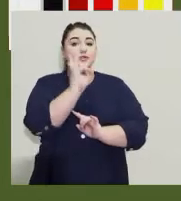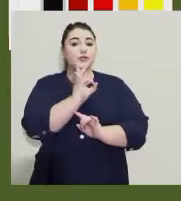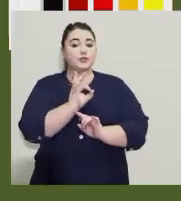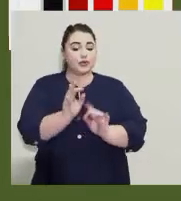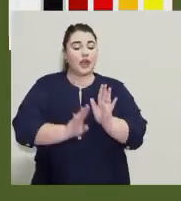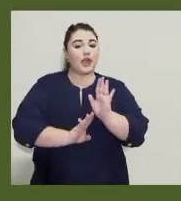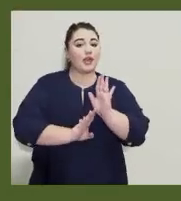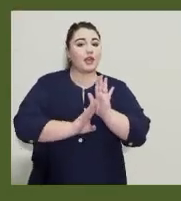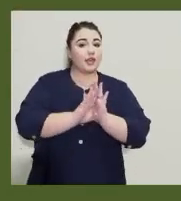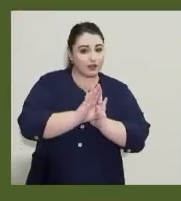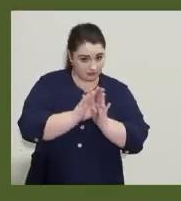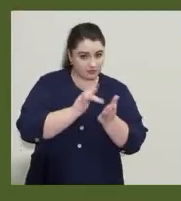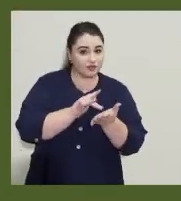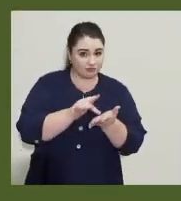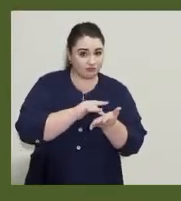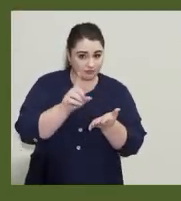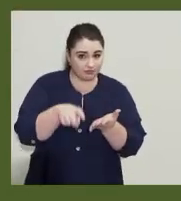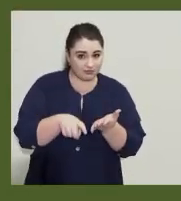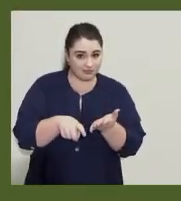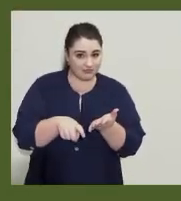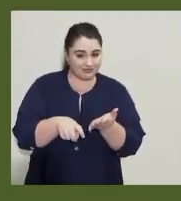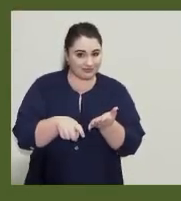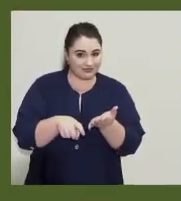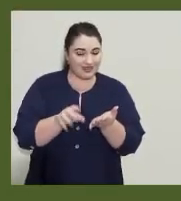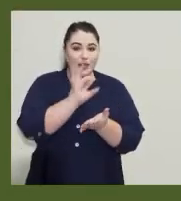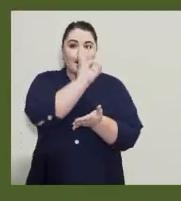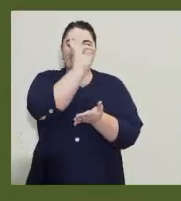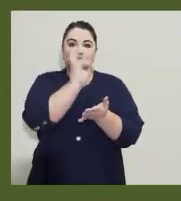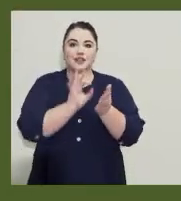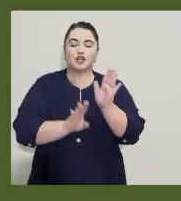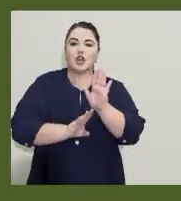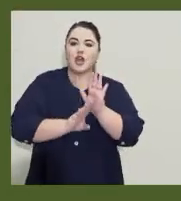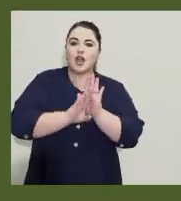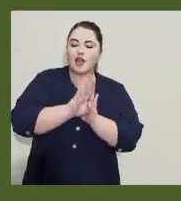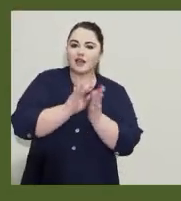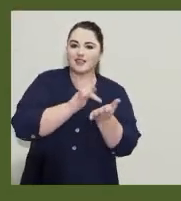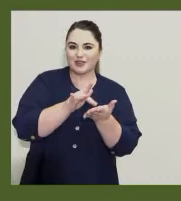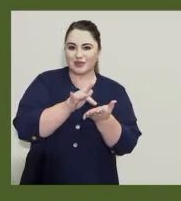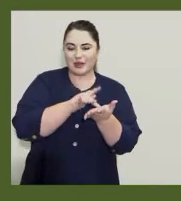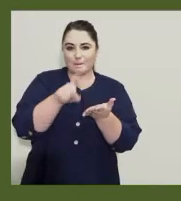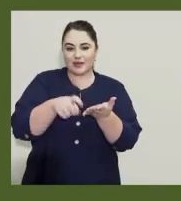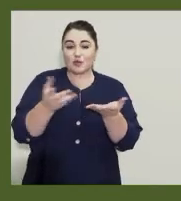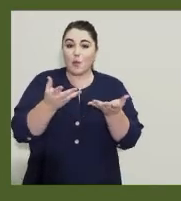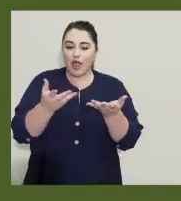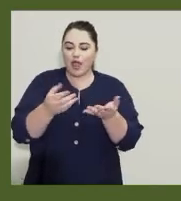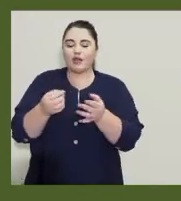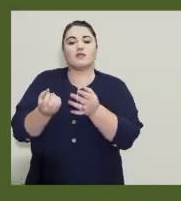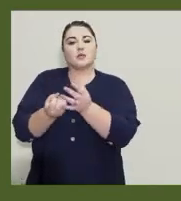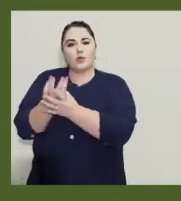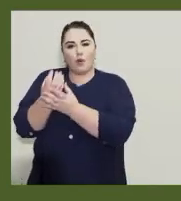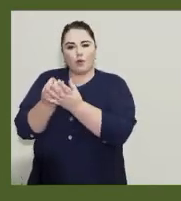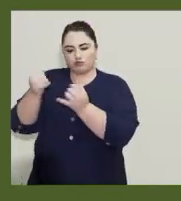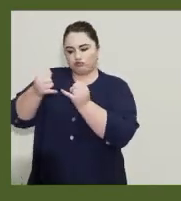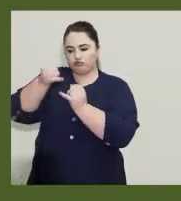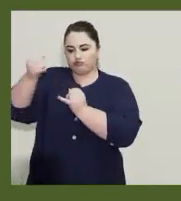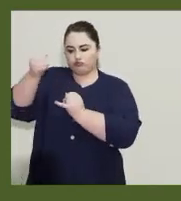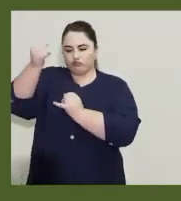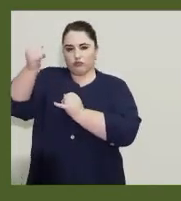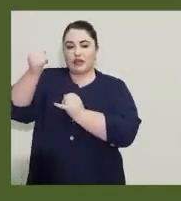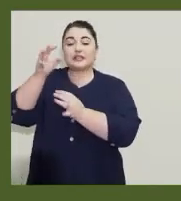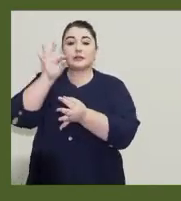but percentage increase. Calculate the percentage increase in the stems.